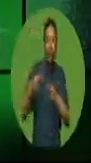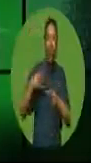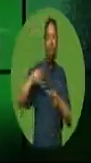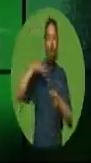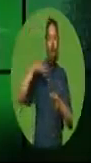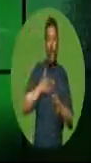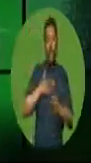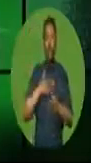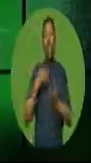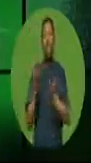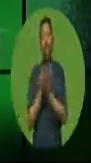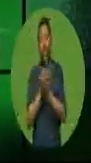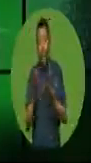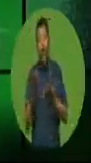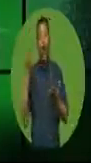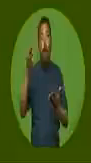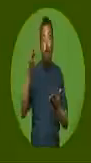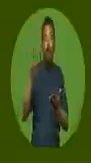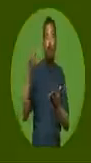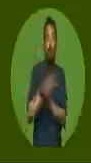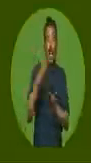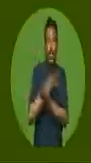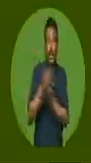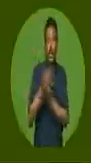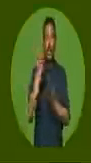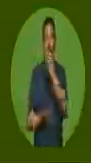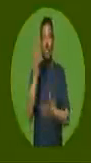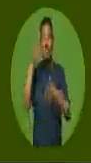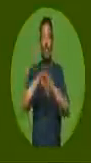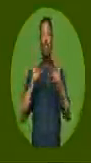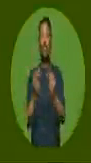production? Discuss in groups.